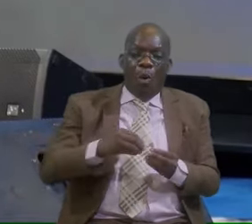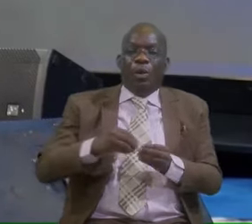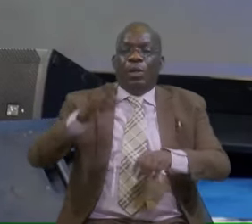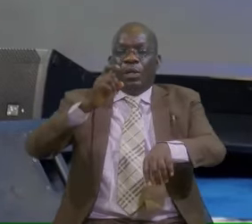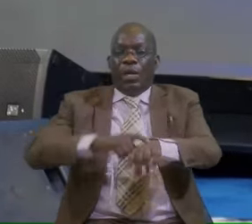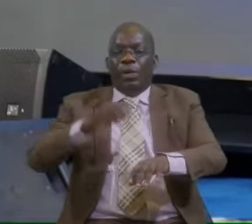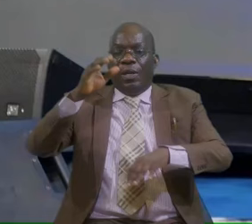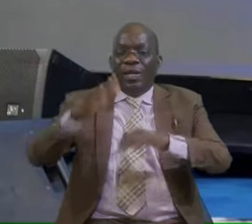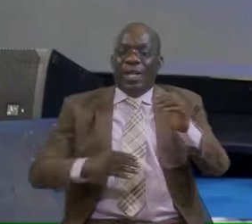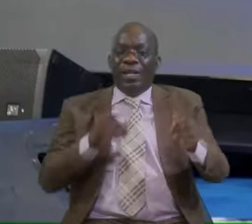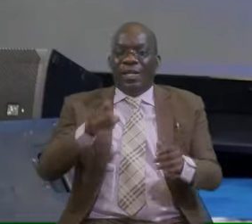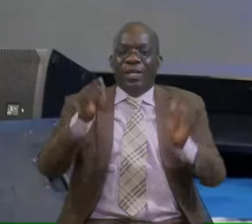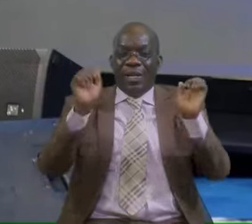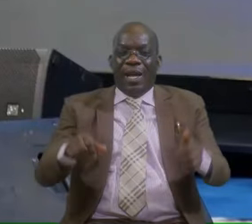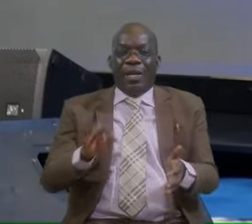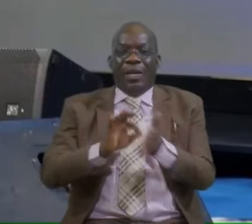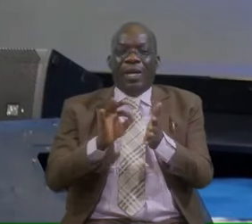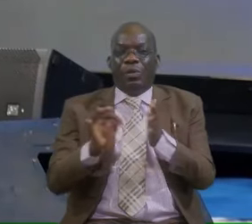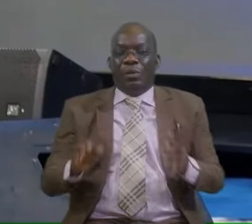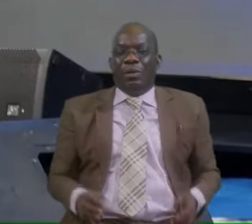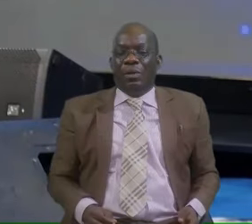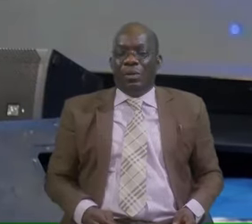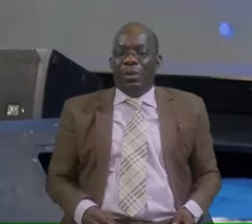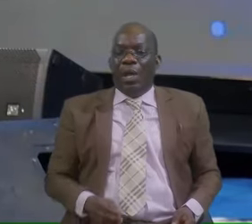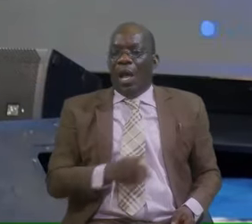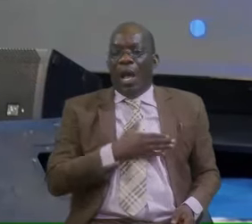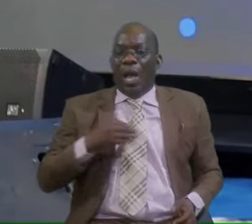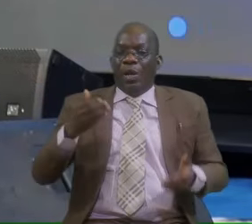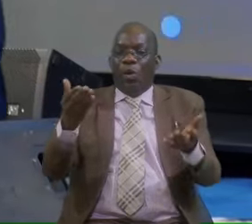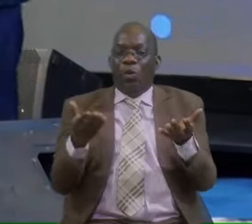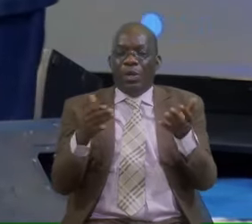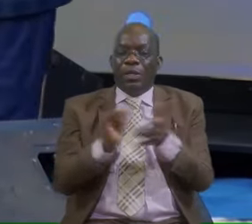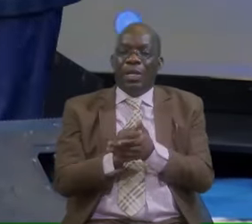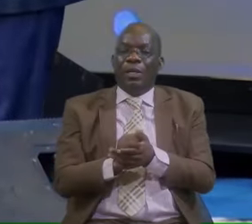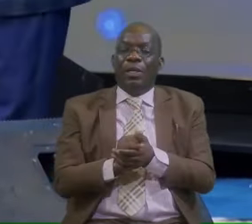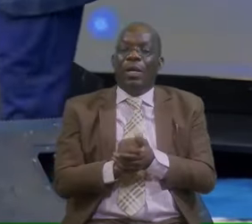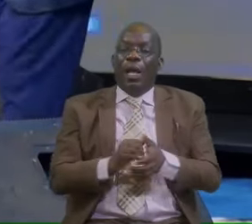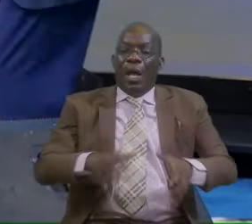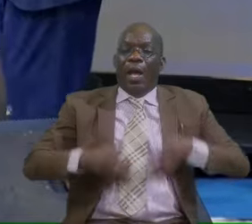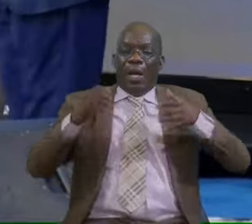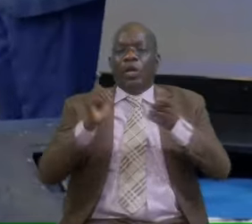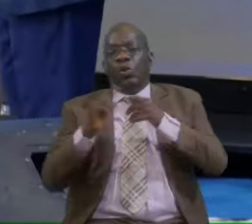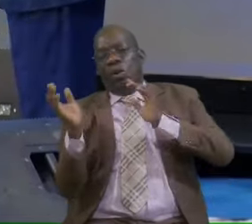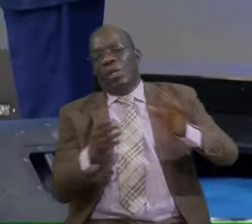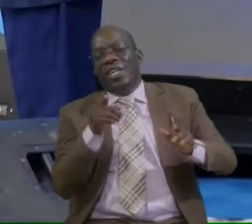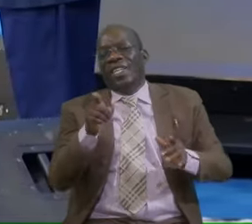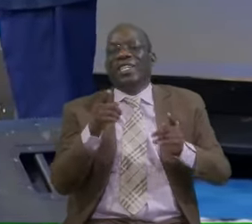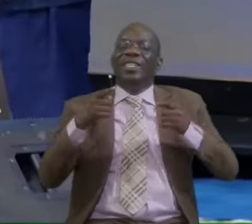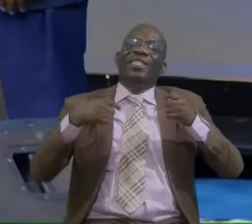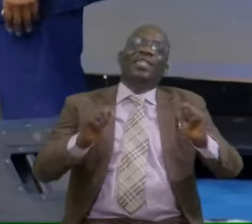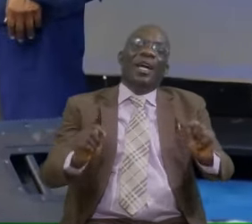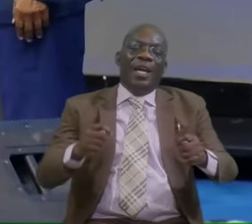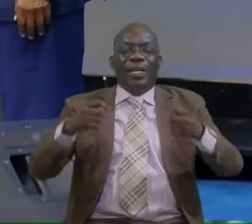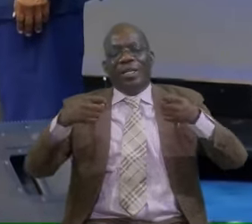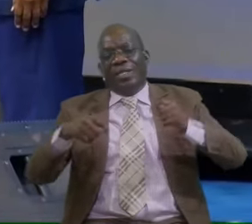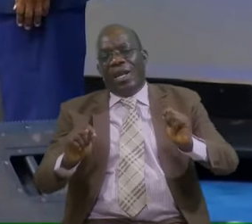can bear, and he wants that anger totally removed, and he tries and he tries and he tries,